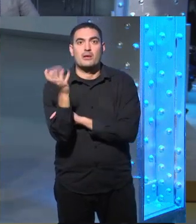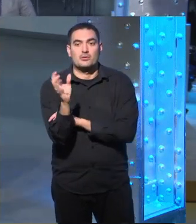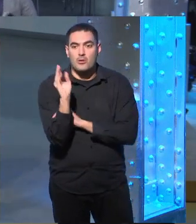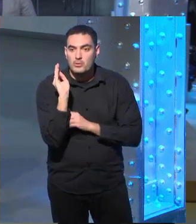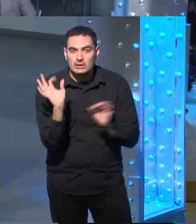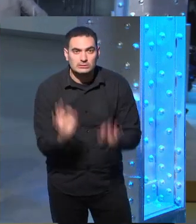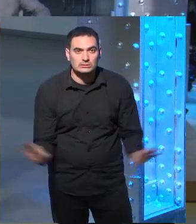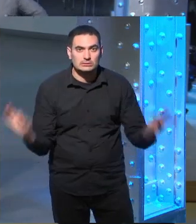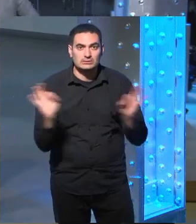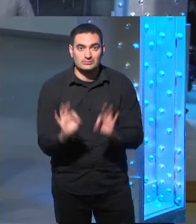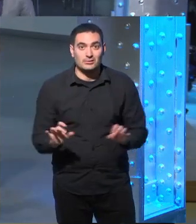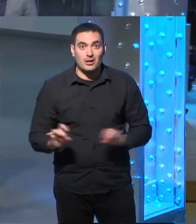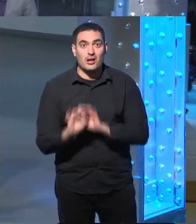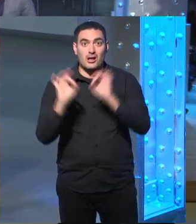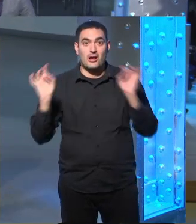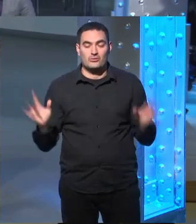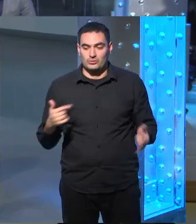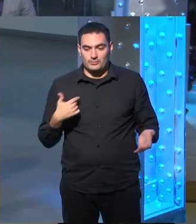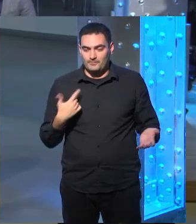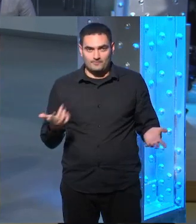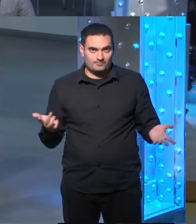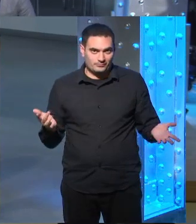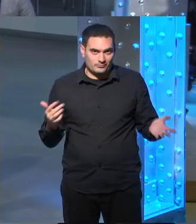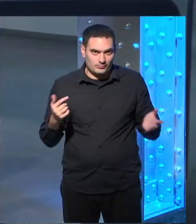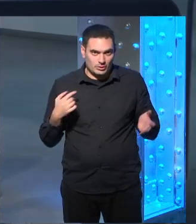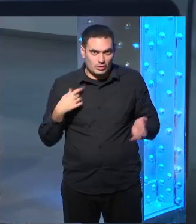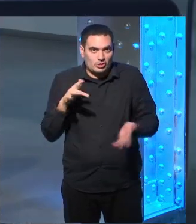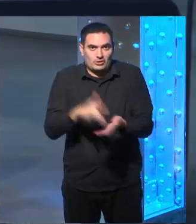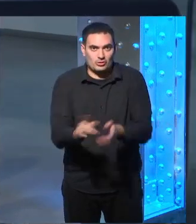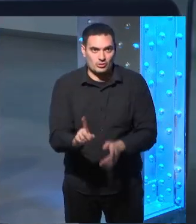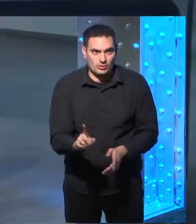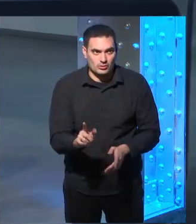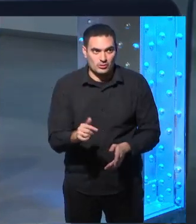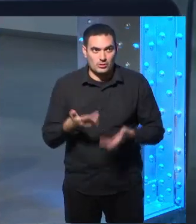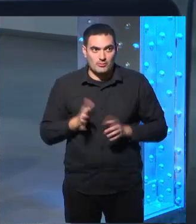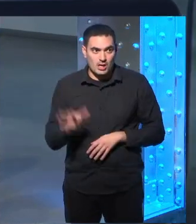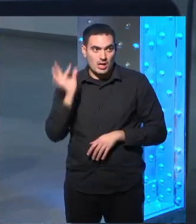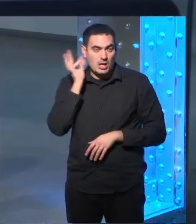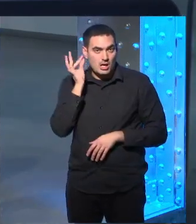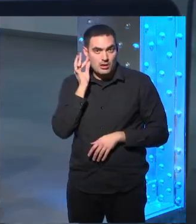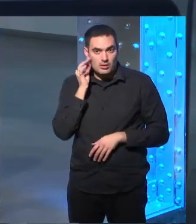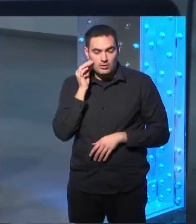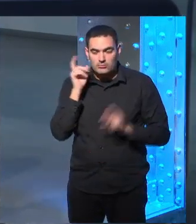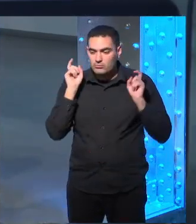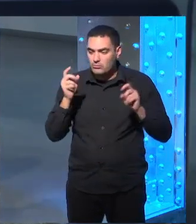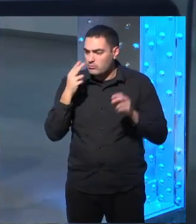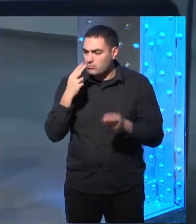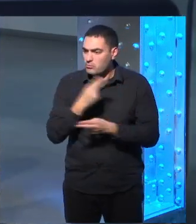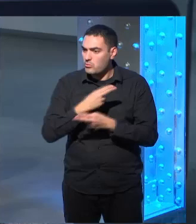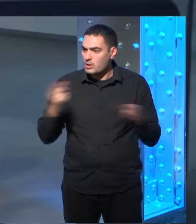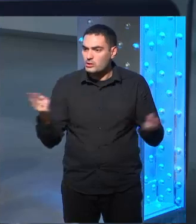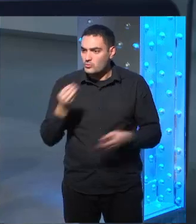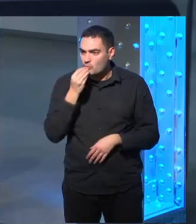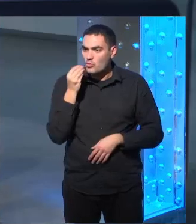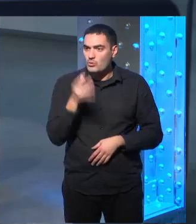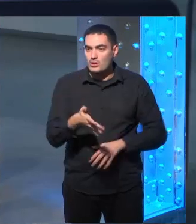I see that she is asked about very superficial things and not about important things such as the climate change. Well, I think that the